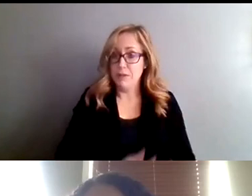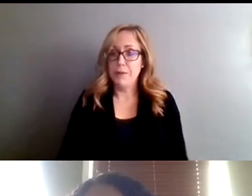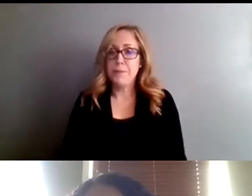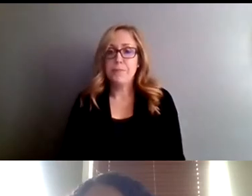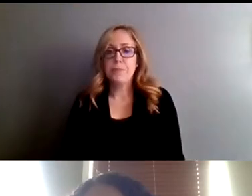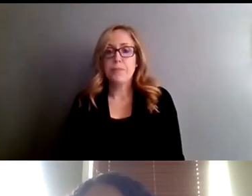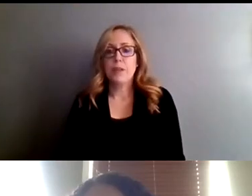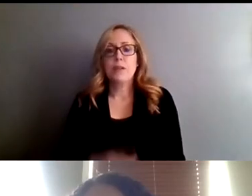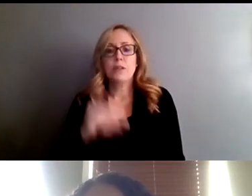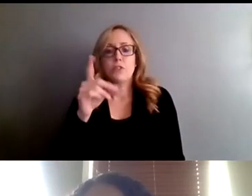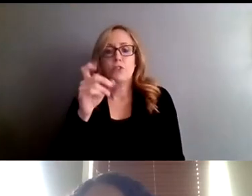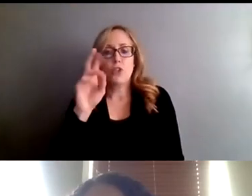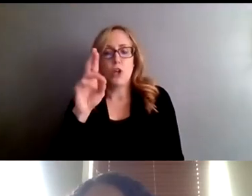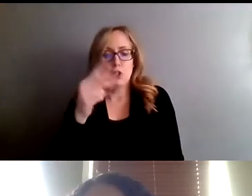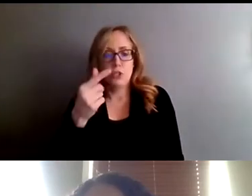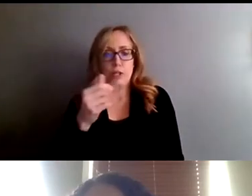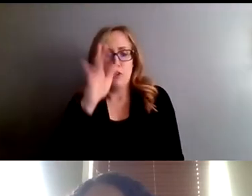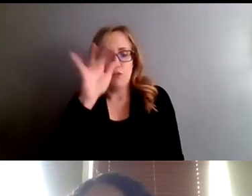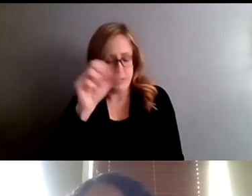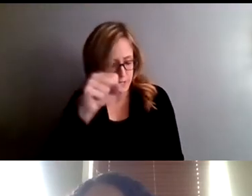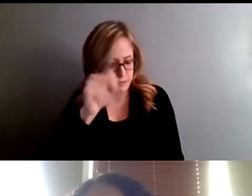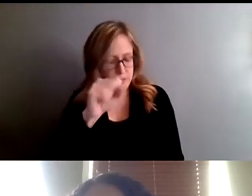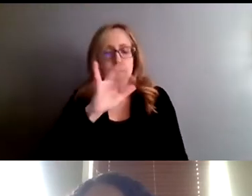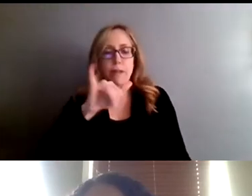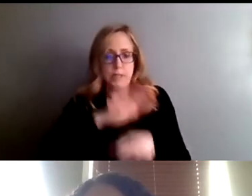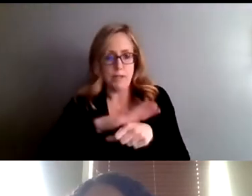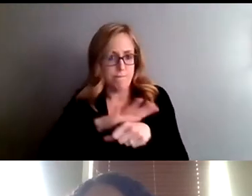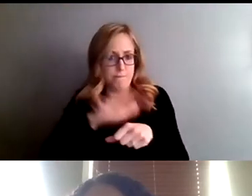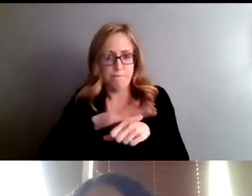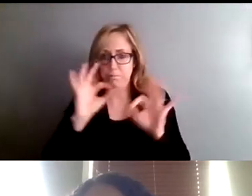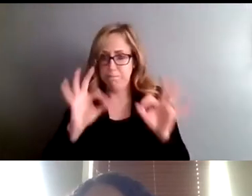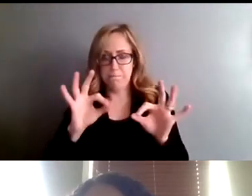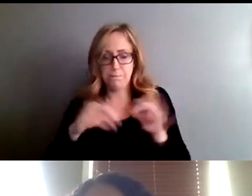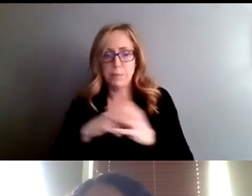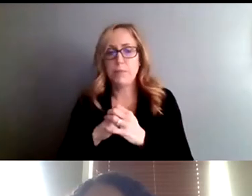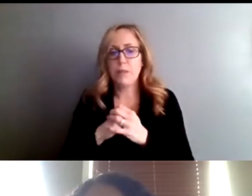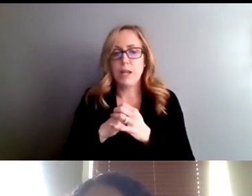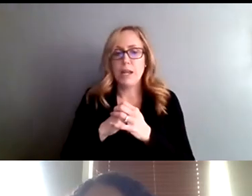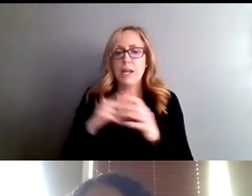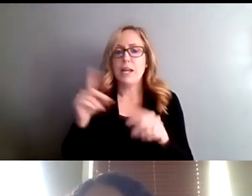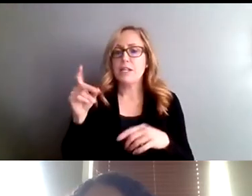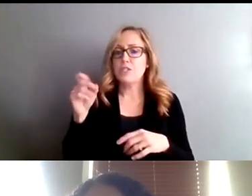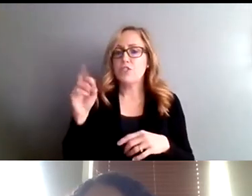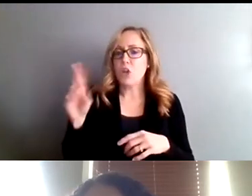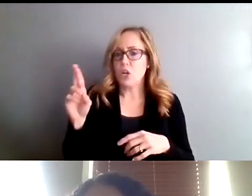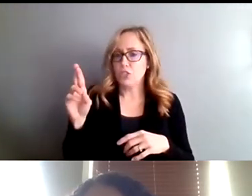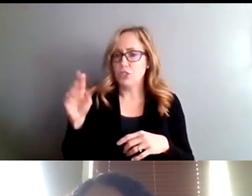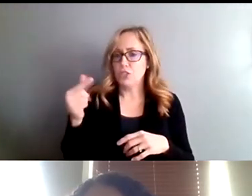Yes, that is sufficient. Thank you. And Dr. Guillory I believe has an update about